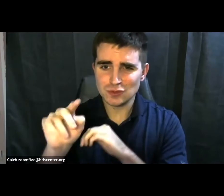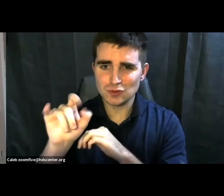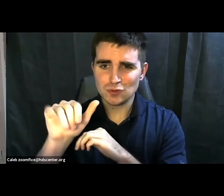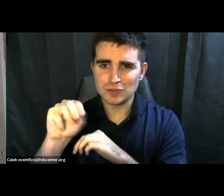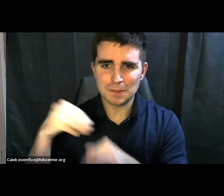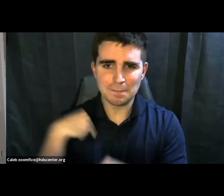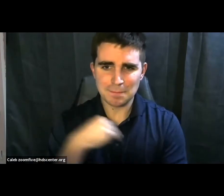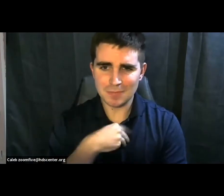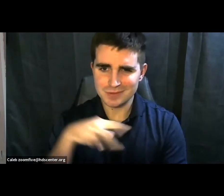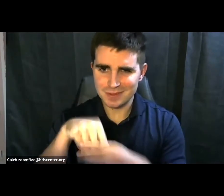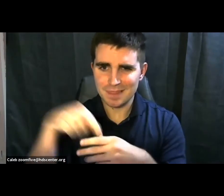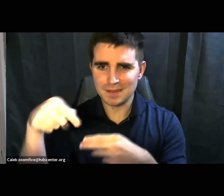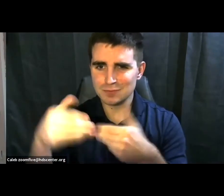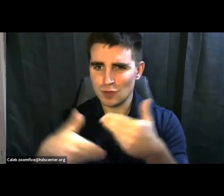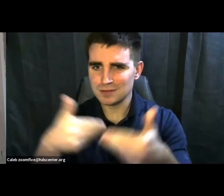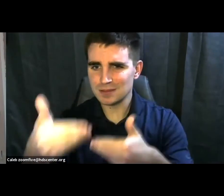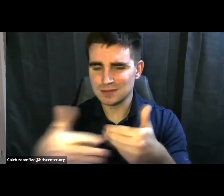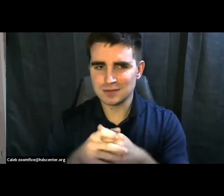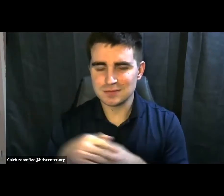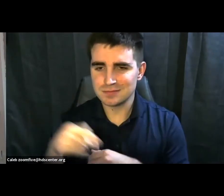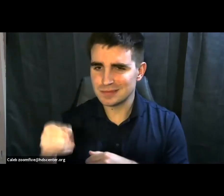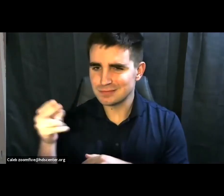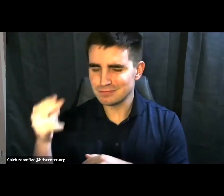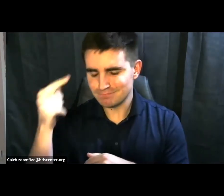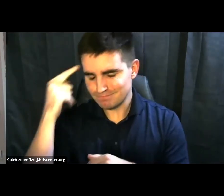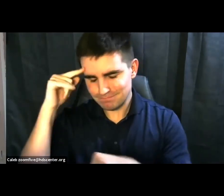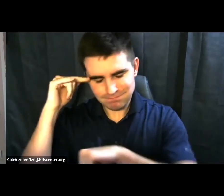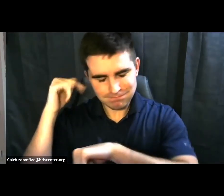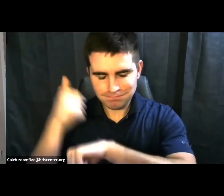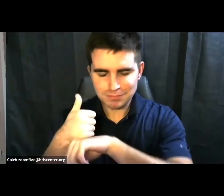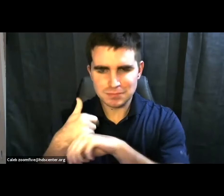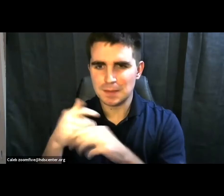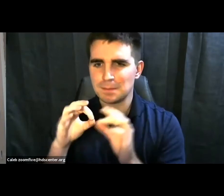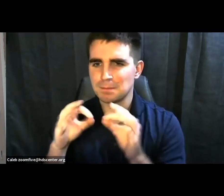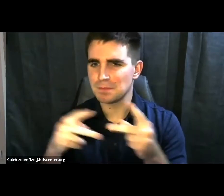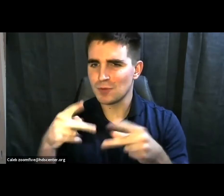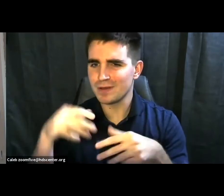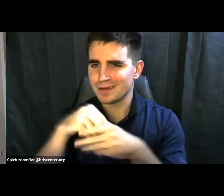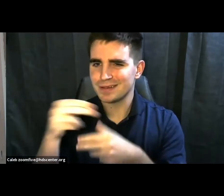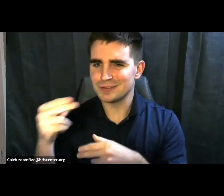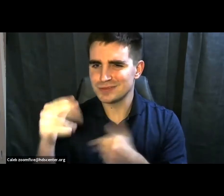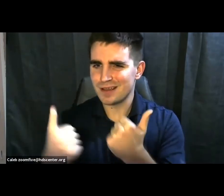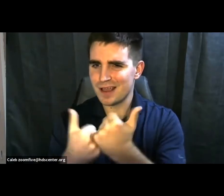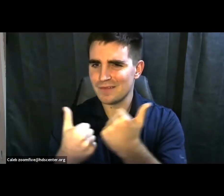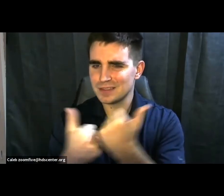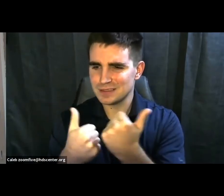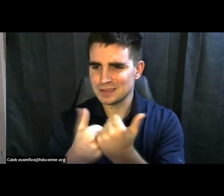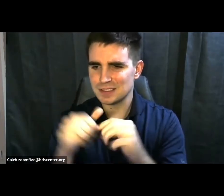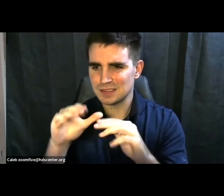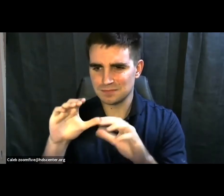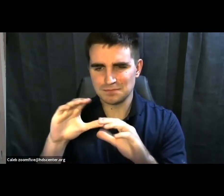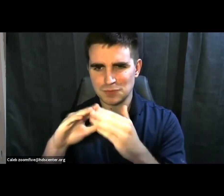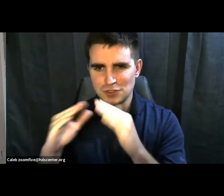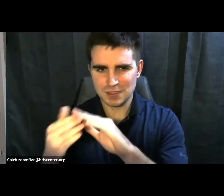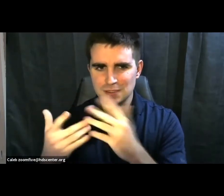These history-minded folks from Pittsburgh's disability advocacy community know and have lived this history, so they're